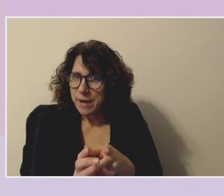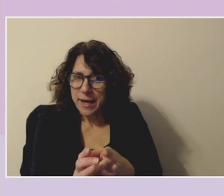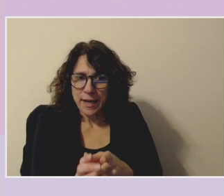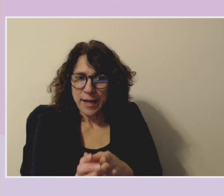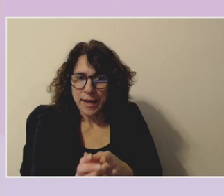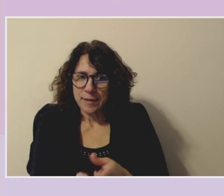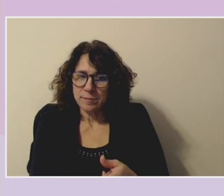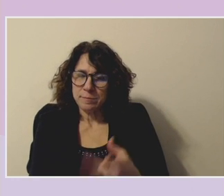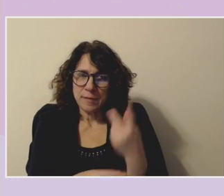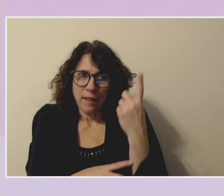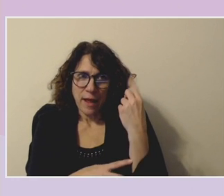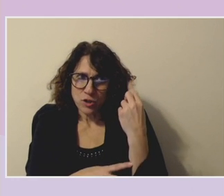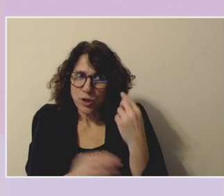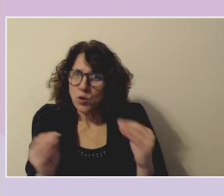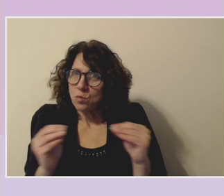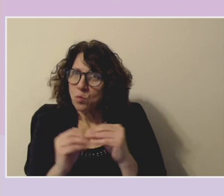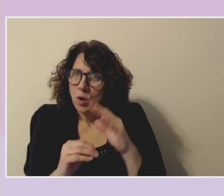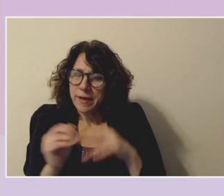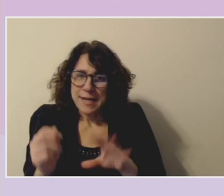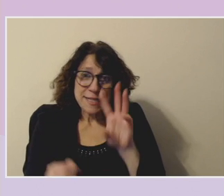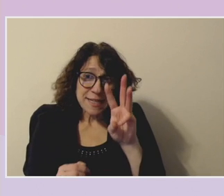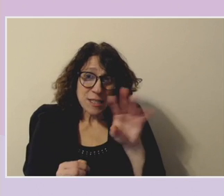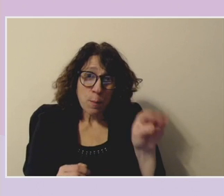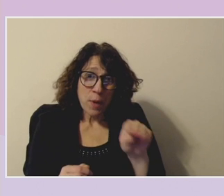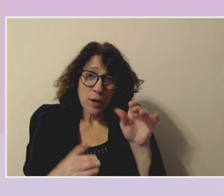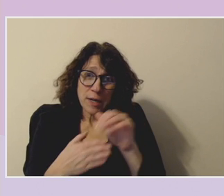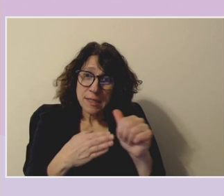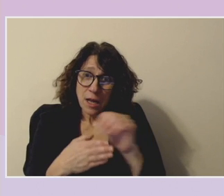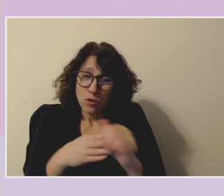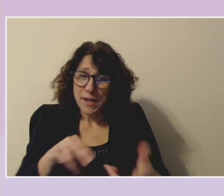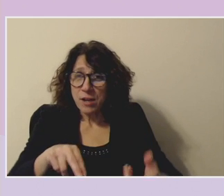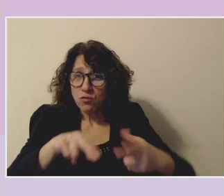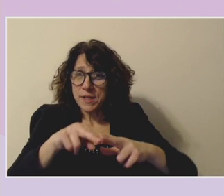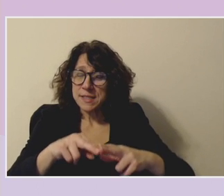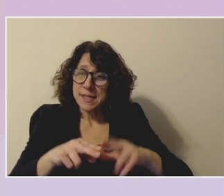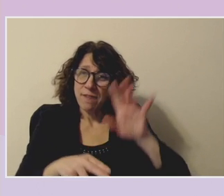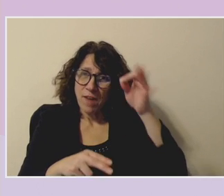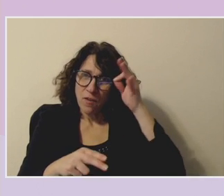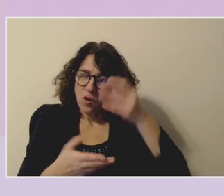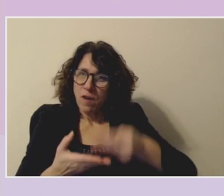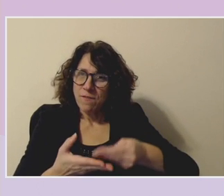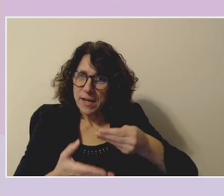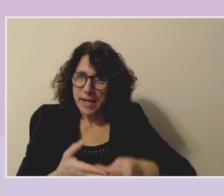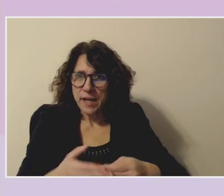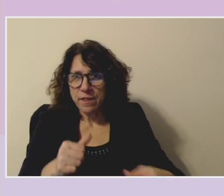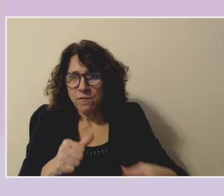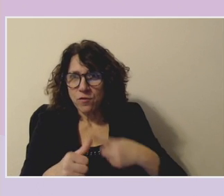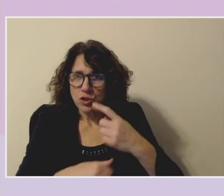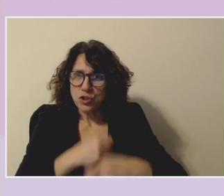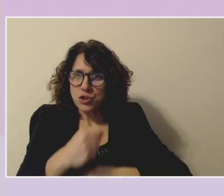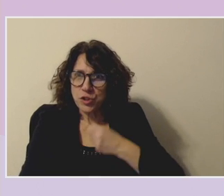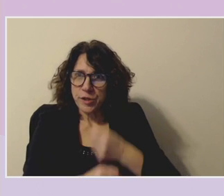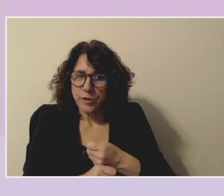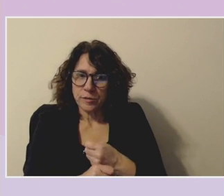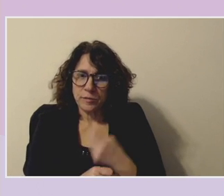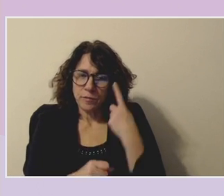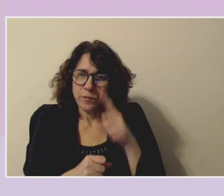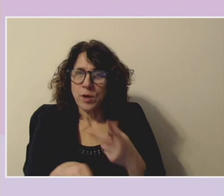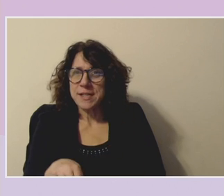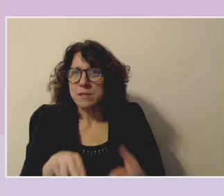we had over $6 million increase in our federal funding in our first year for the expansion services.